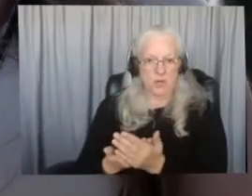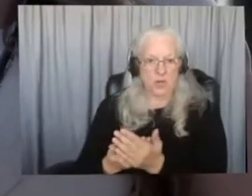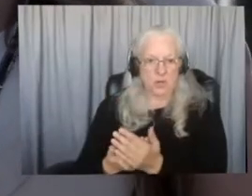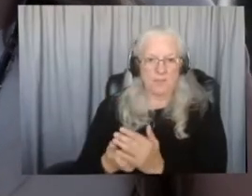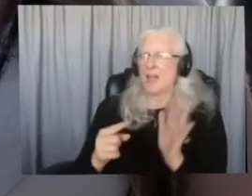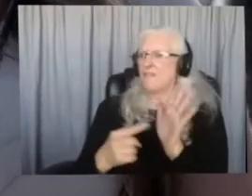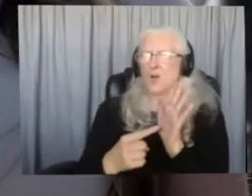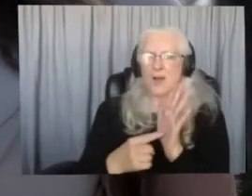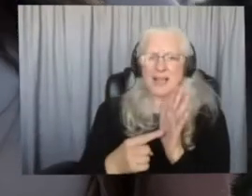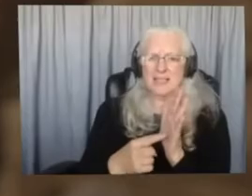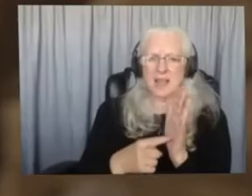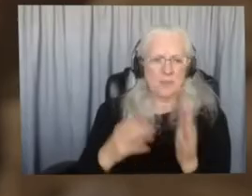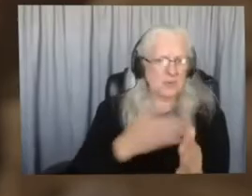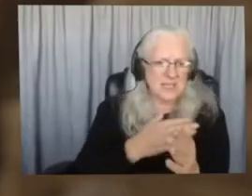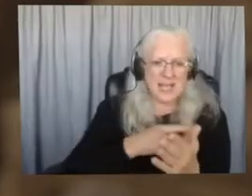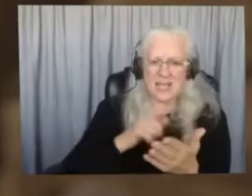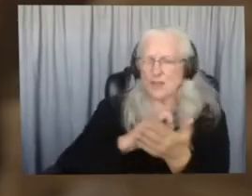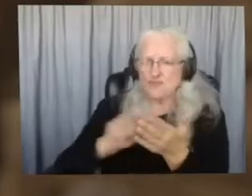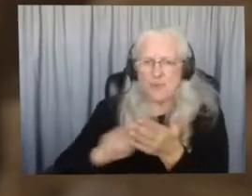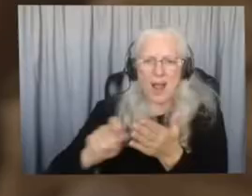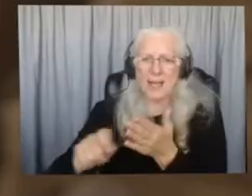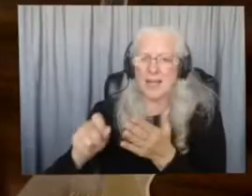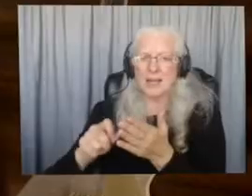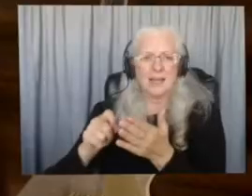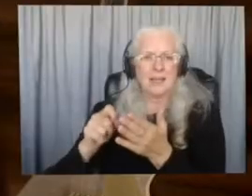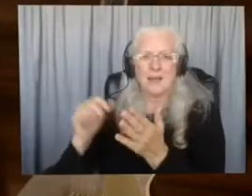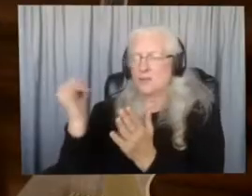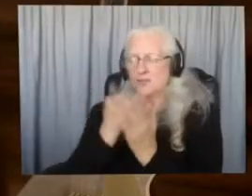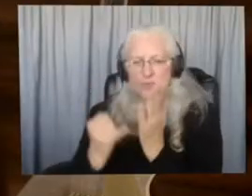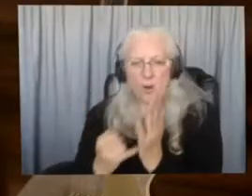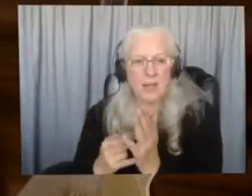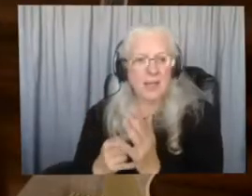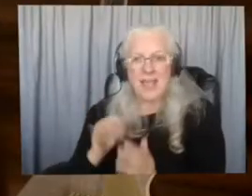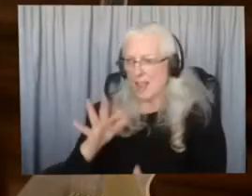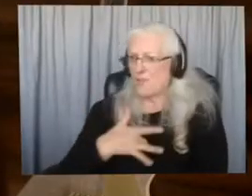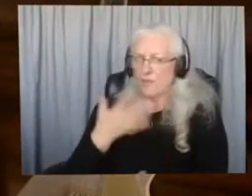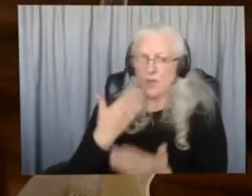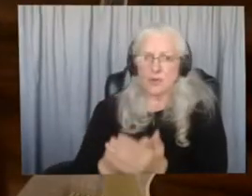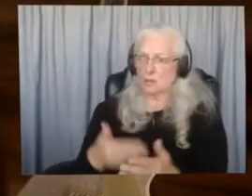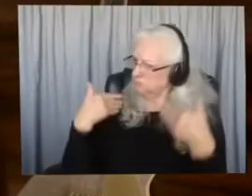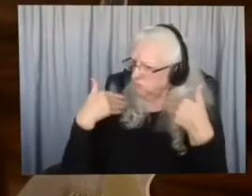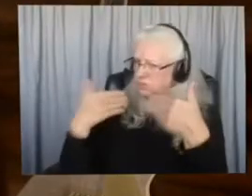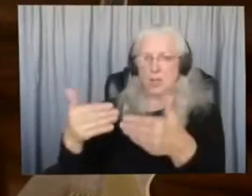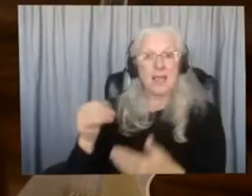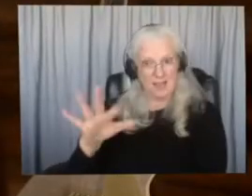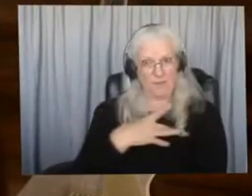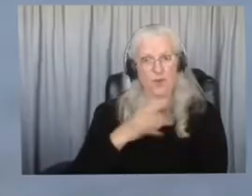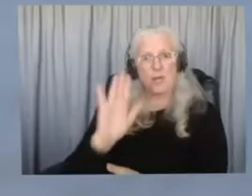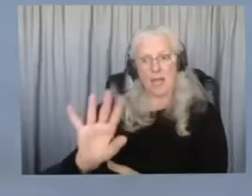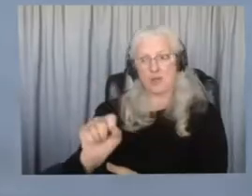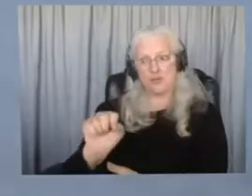form you like, if it makes you feel good, you should just do it. If you like your art, there will be other people in the world that like it